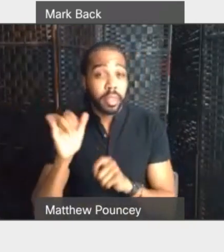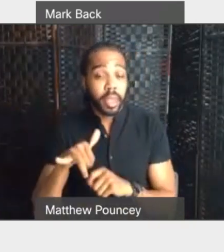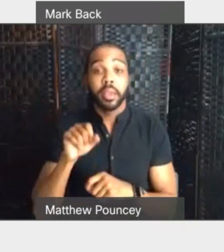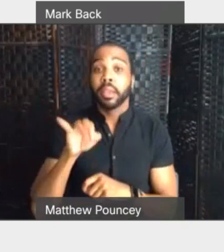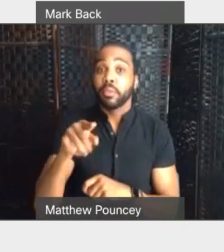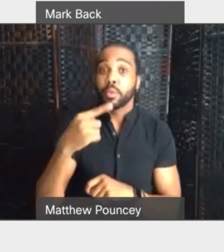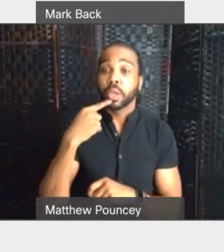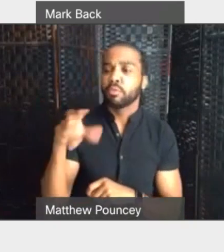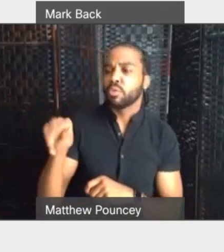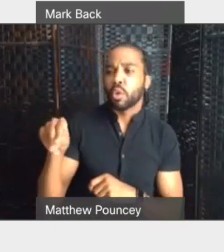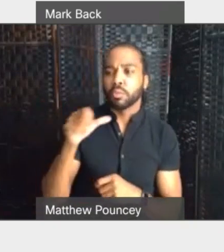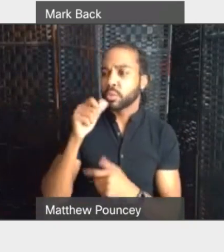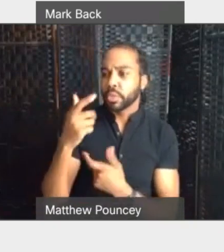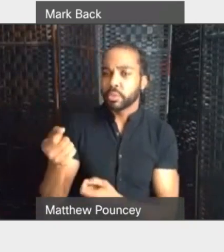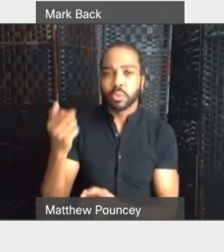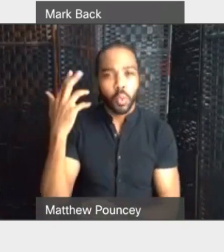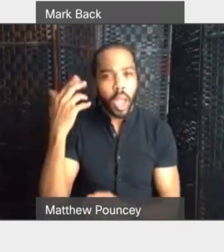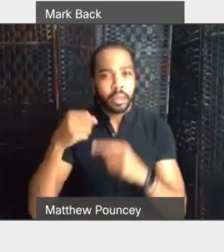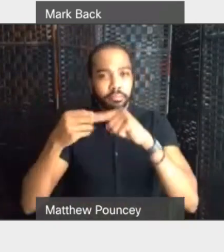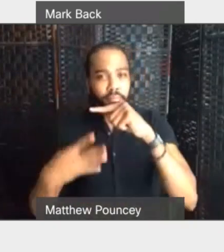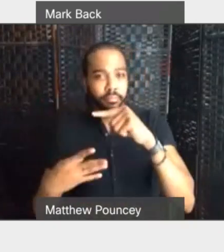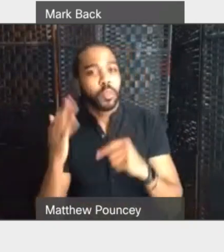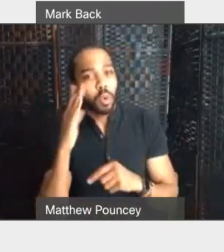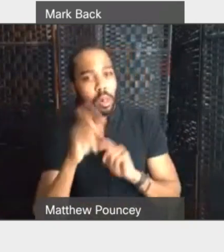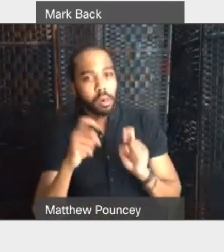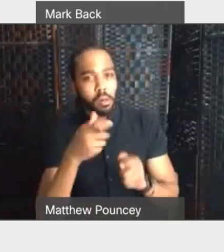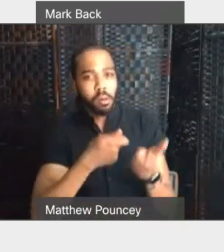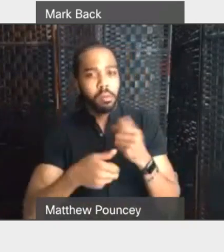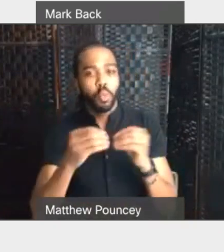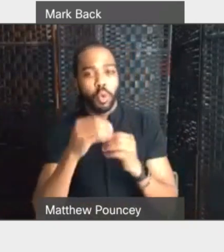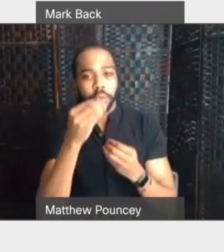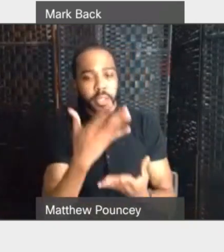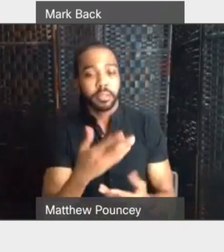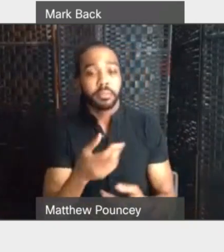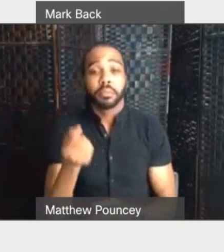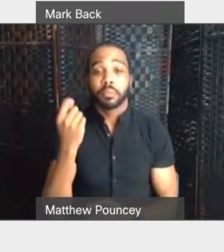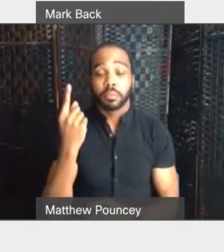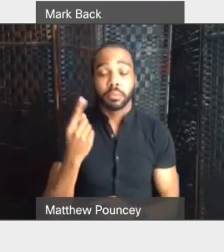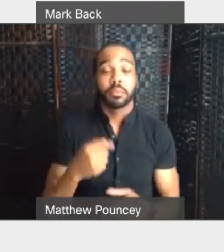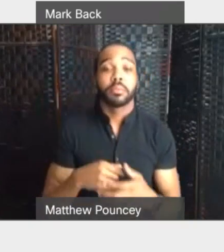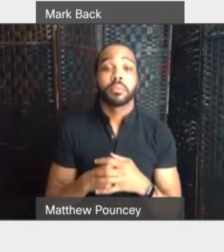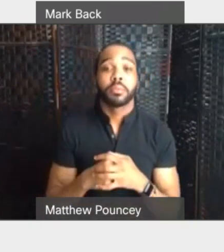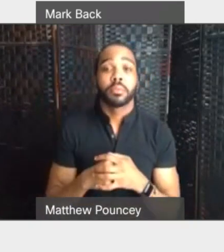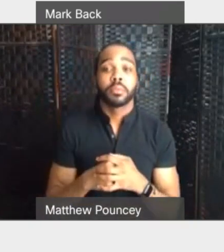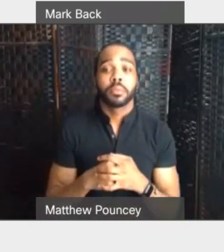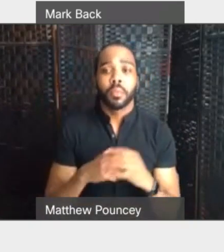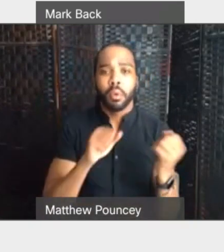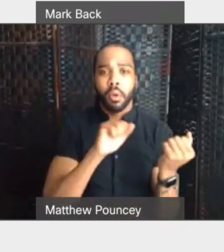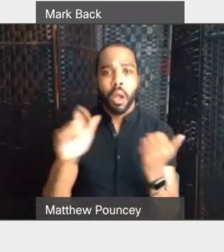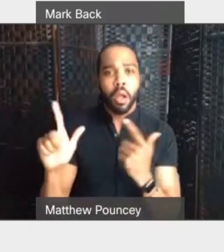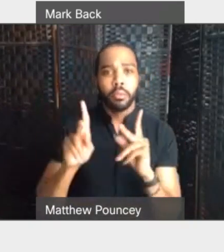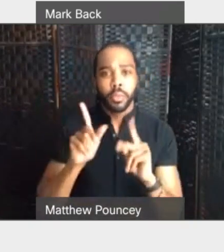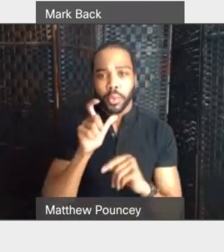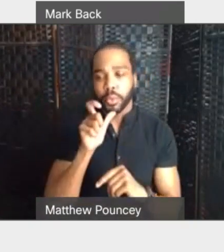what are the reasons for the no? All of those people, which are some